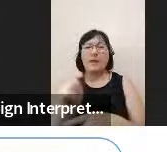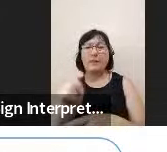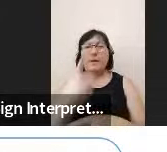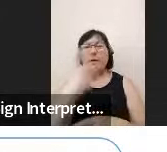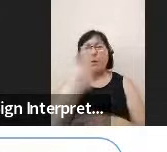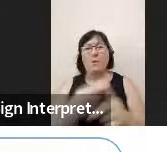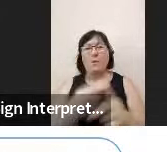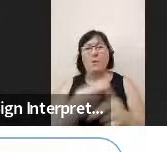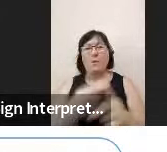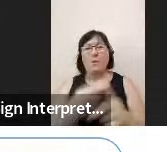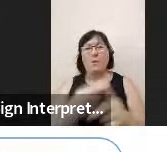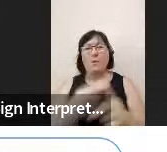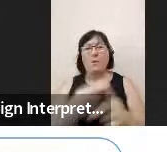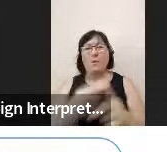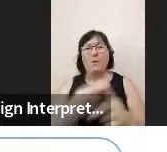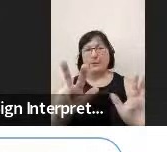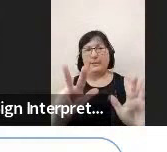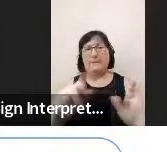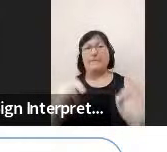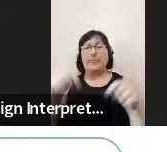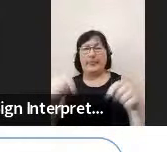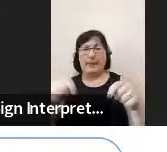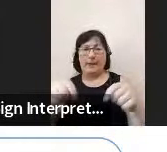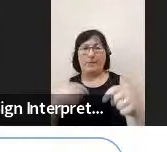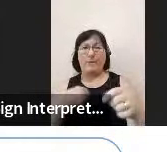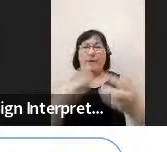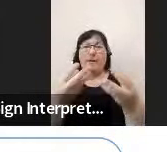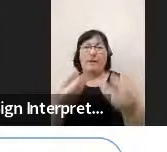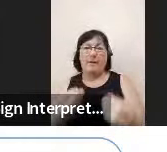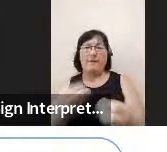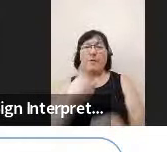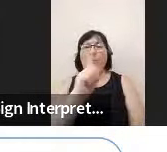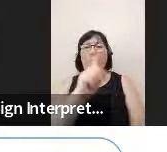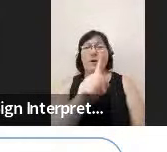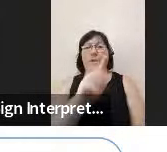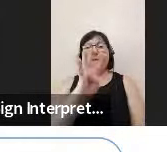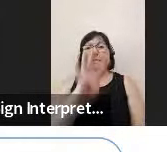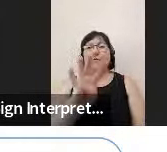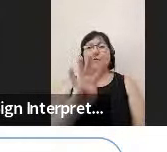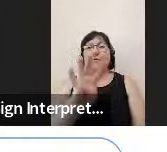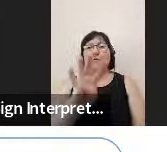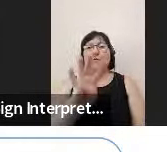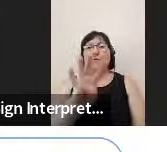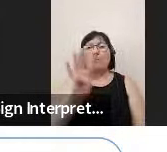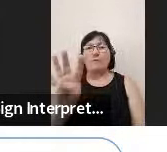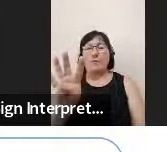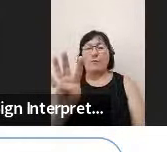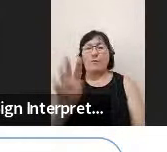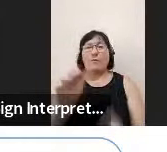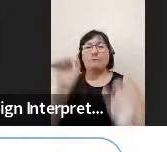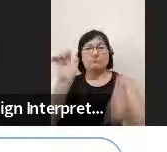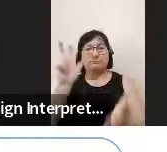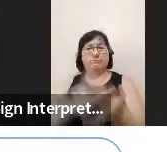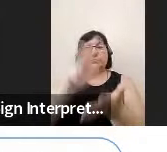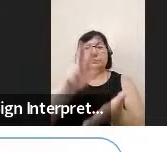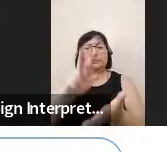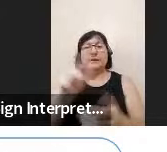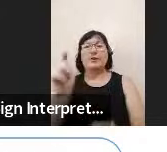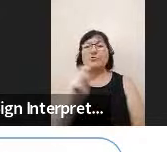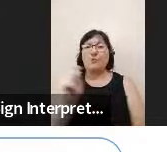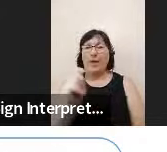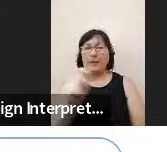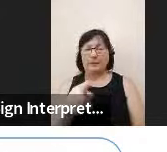we are currently sitting with 144 accredited traders. That's how exciting and delightful the program